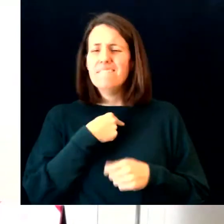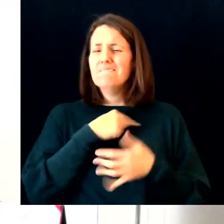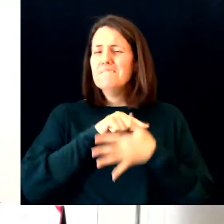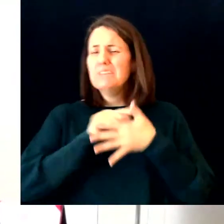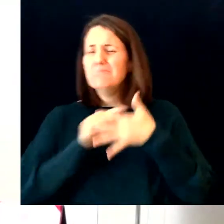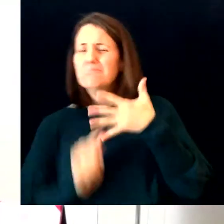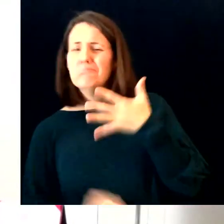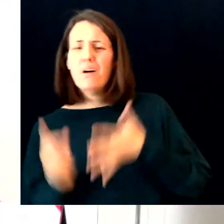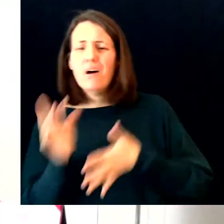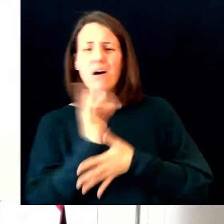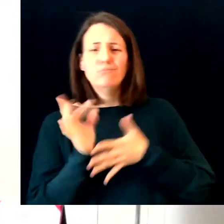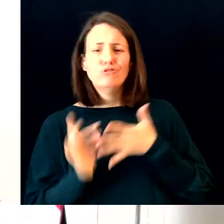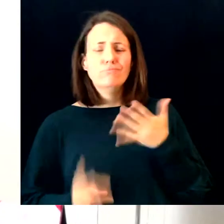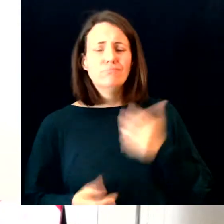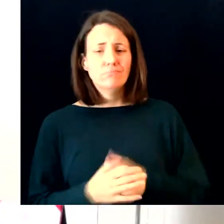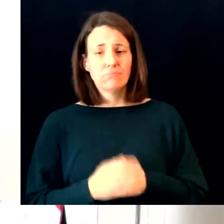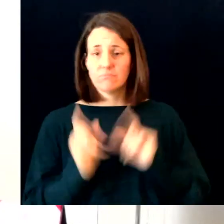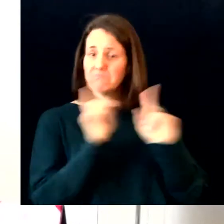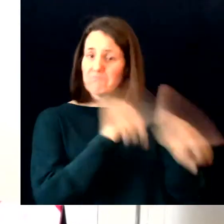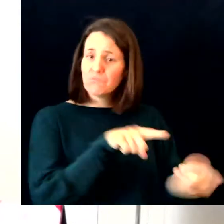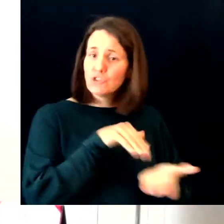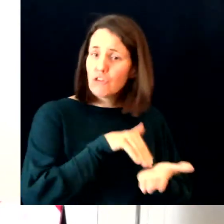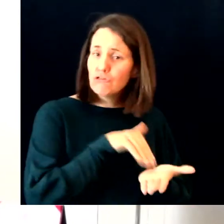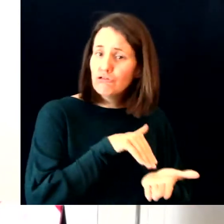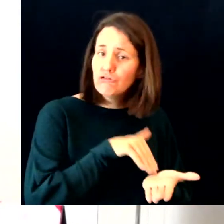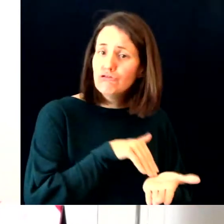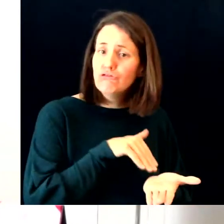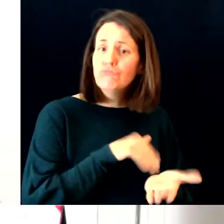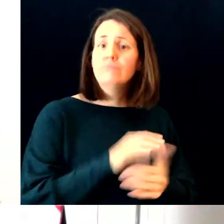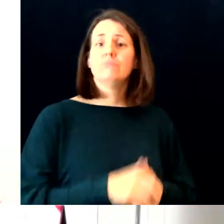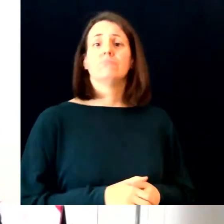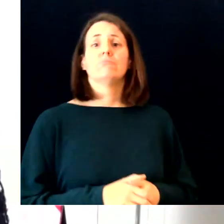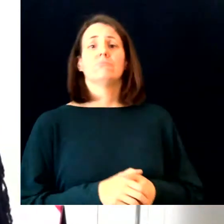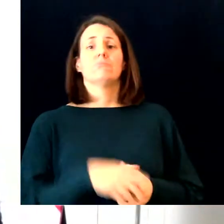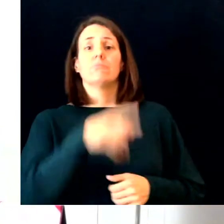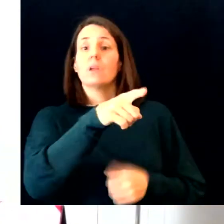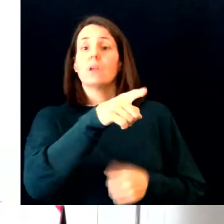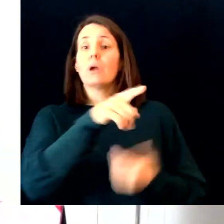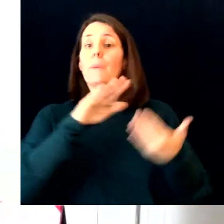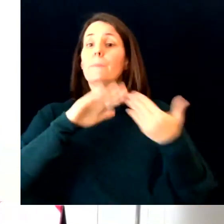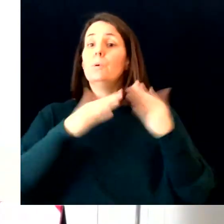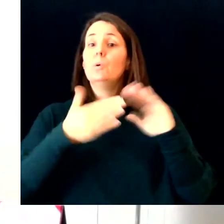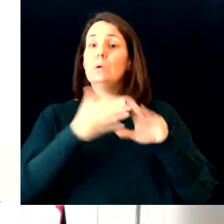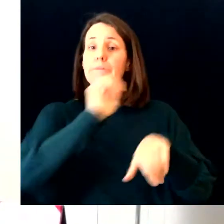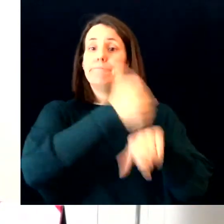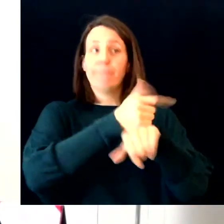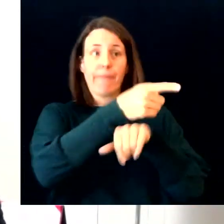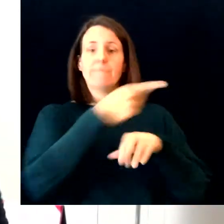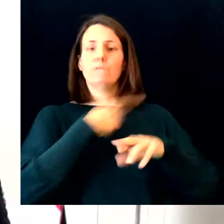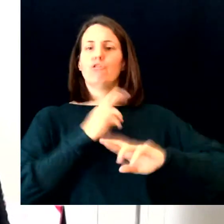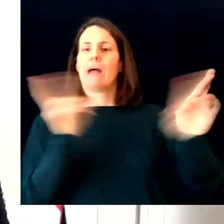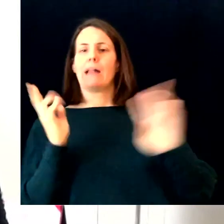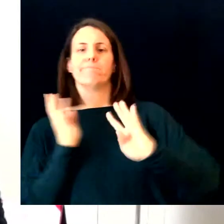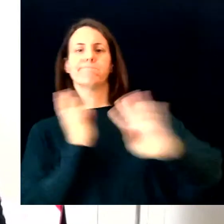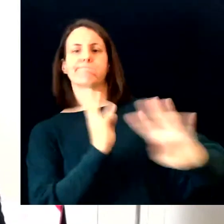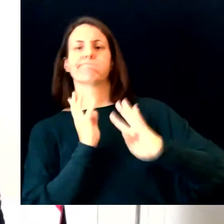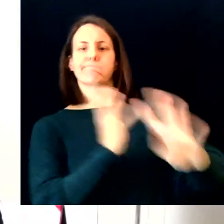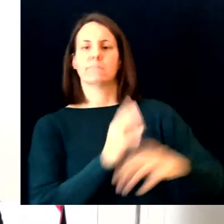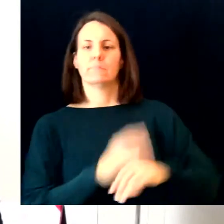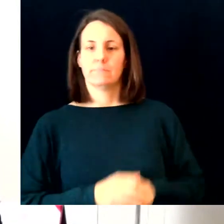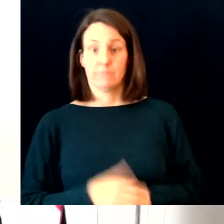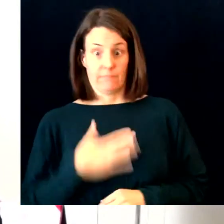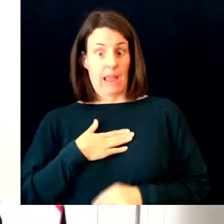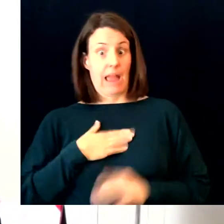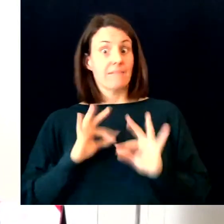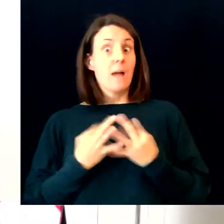go to community-based vaccination sites. I know personally, that's what my family did personally. You can go